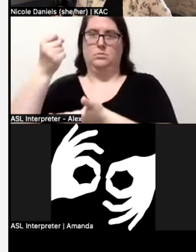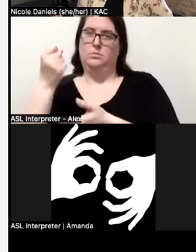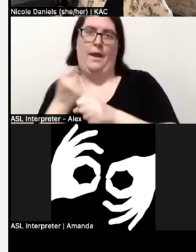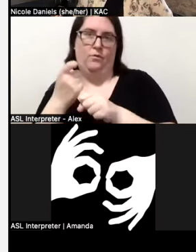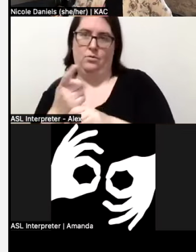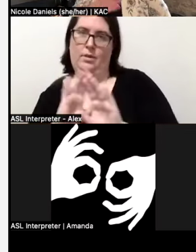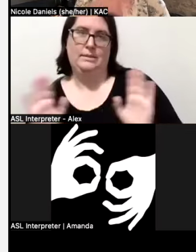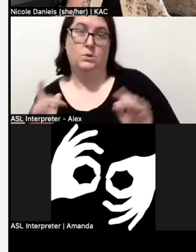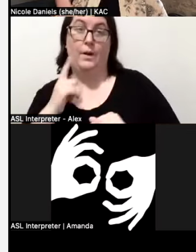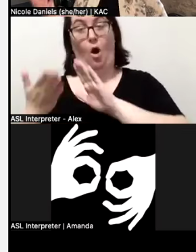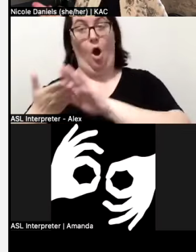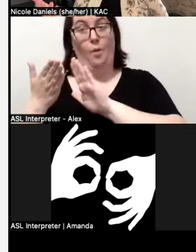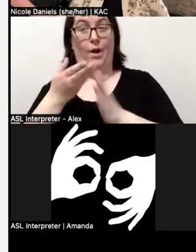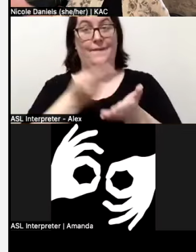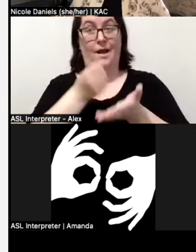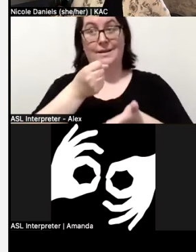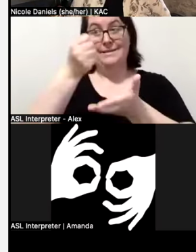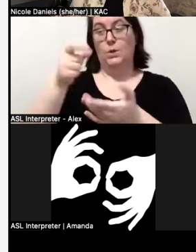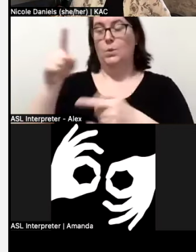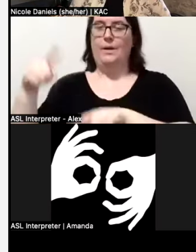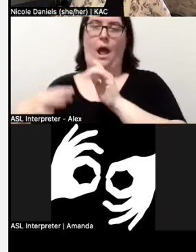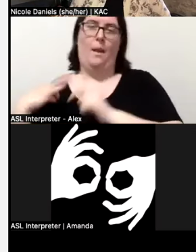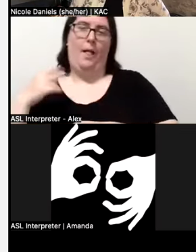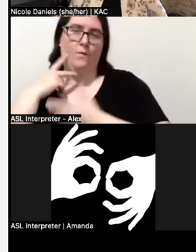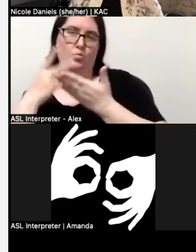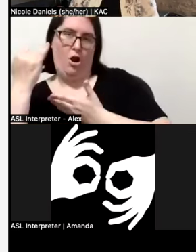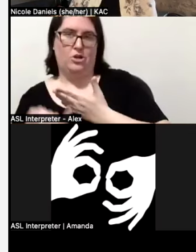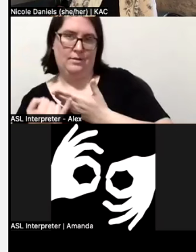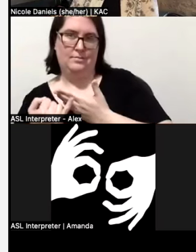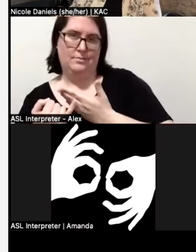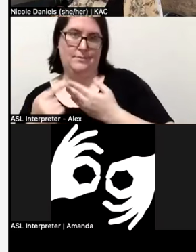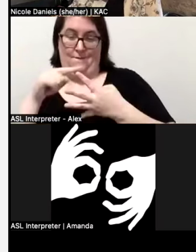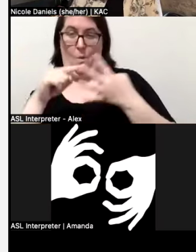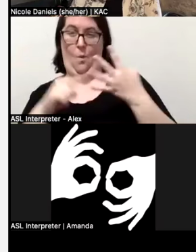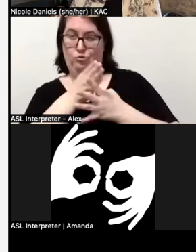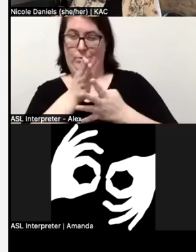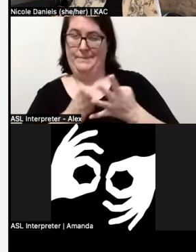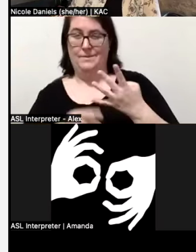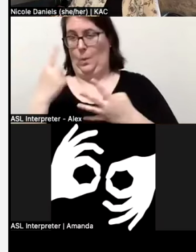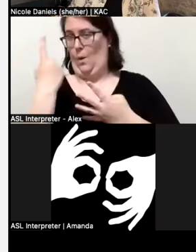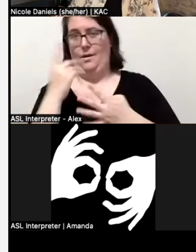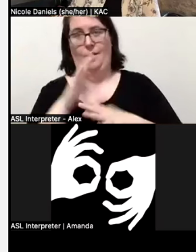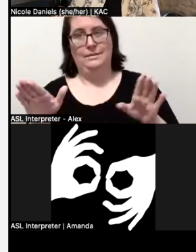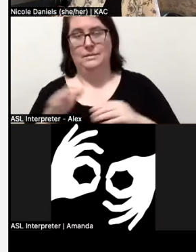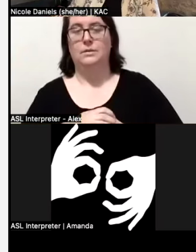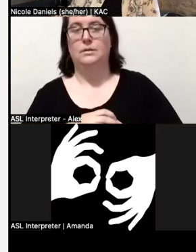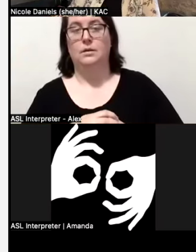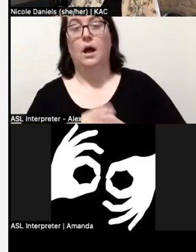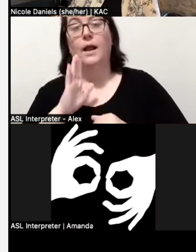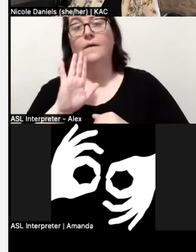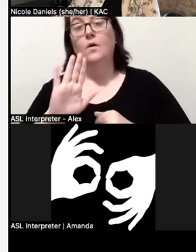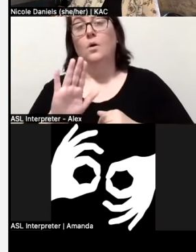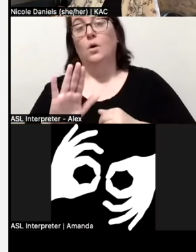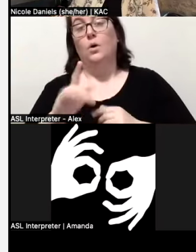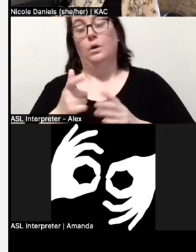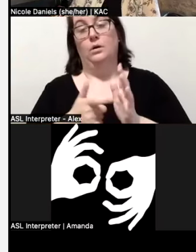get operating funds, you won't be able to apply for project funds in the summer. Finally, if your organization is seeking operational